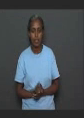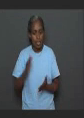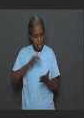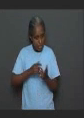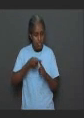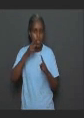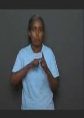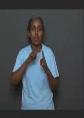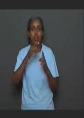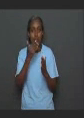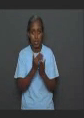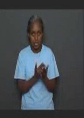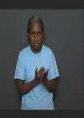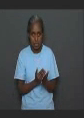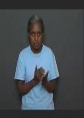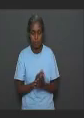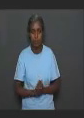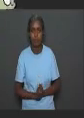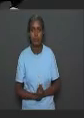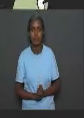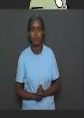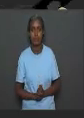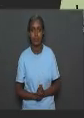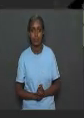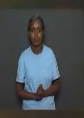Let's get back to our lesson.